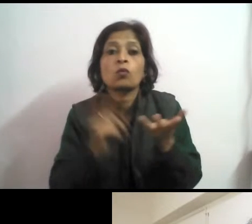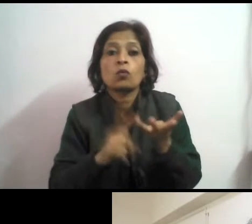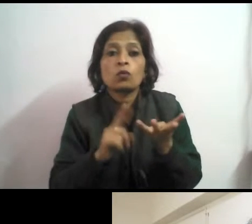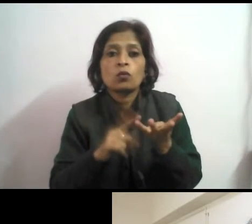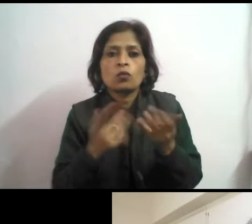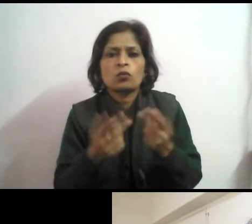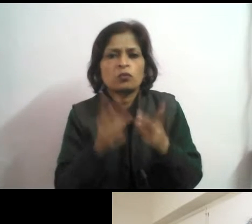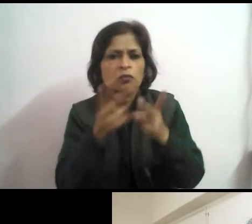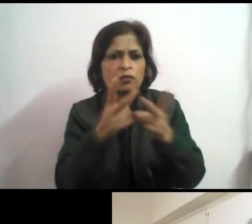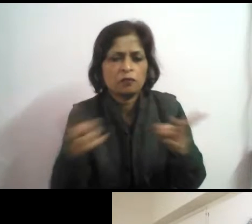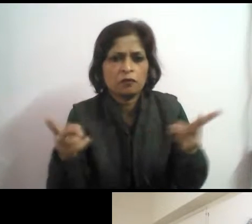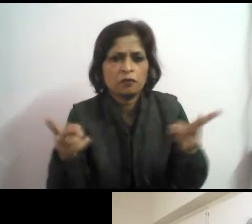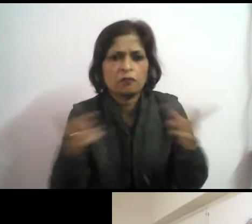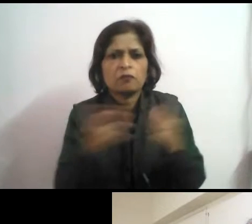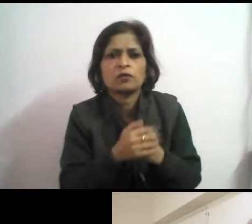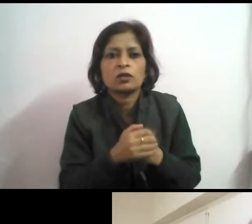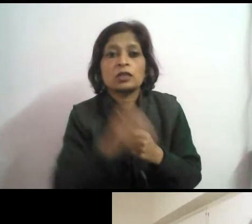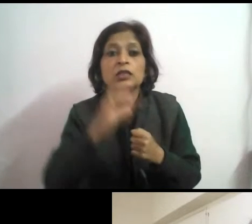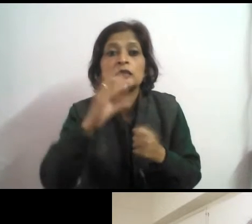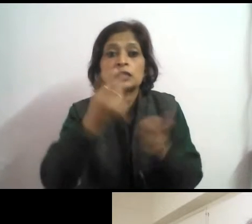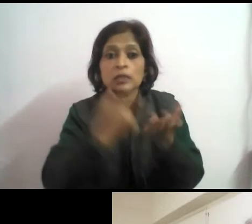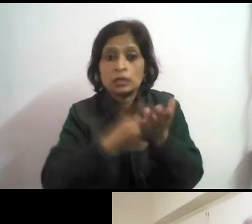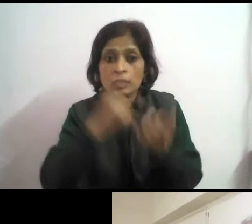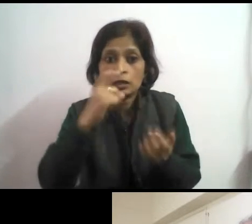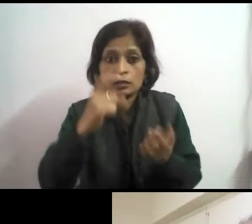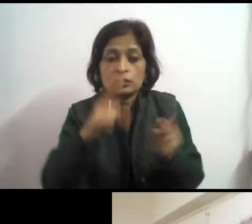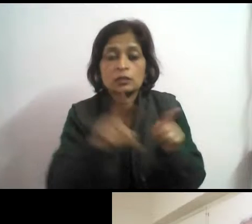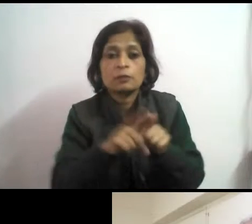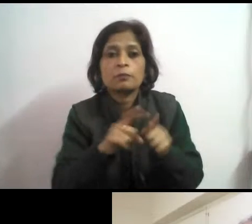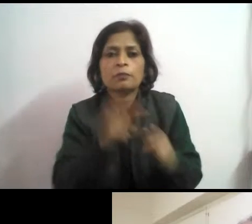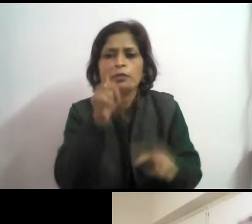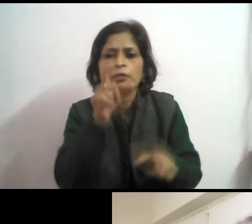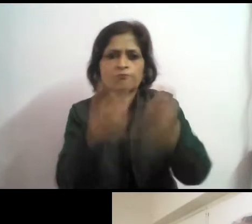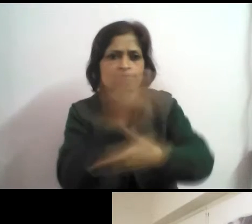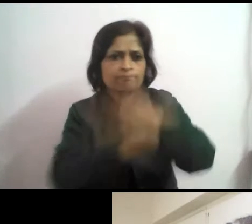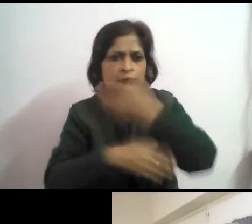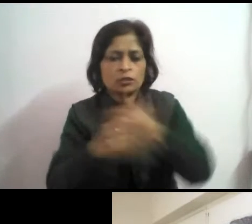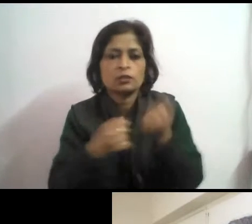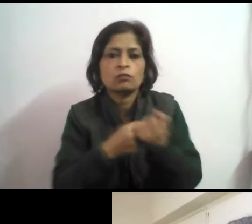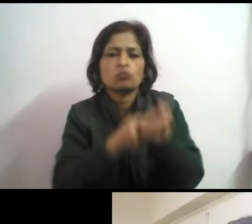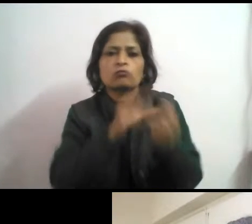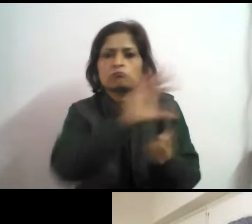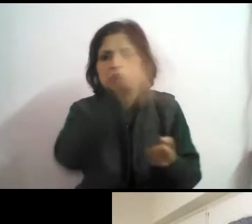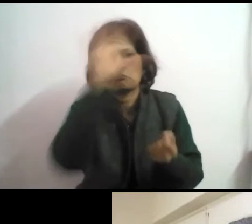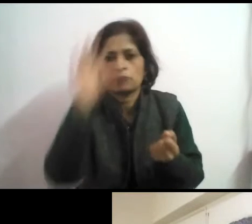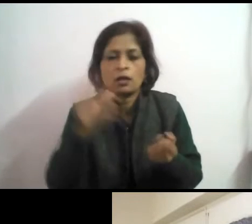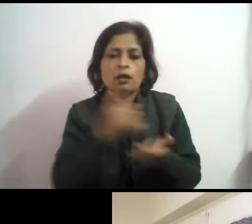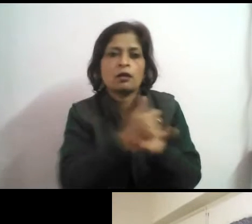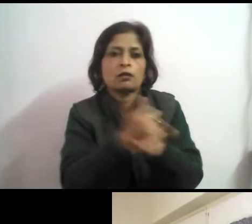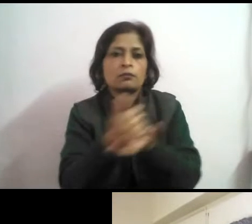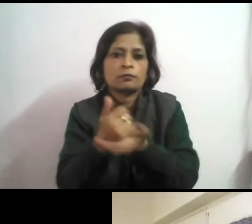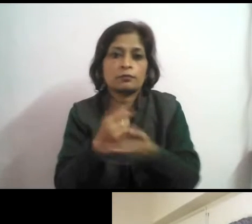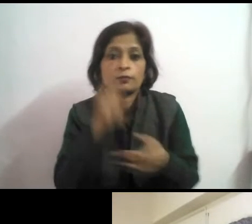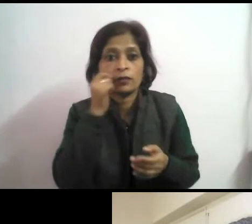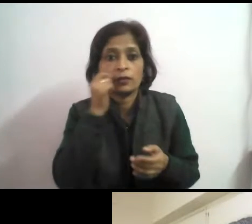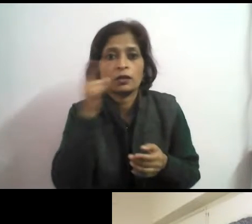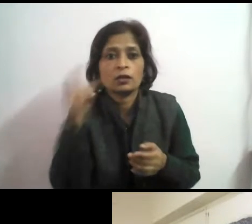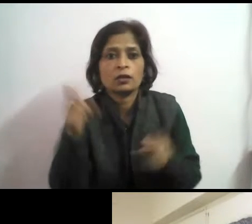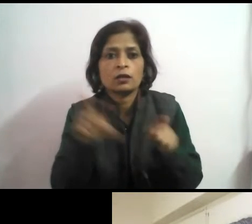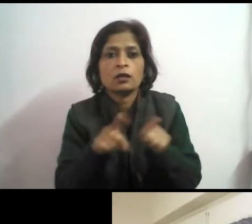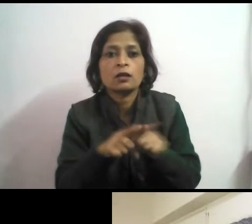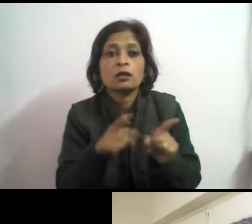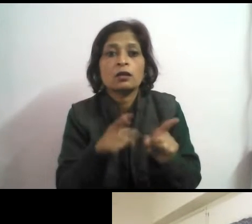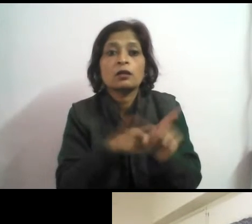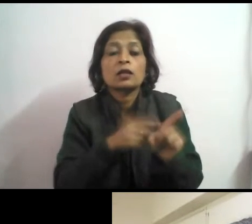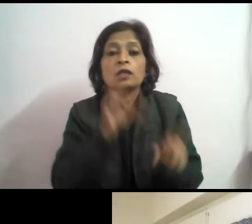instrumental in establishing composite regional centers for persons with disabilities in many states. He brings with him over 23